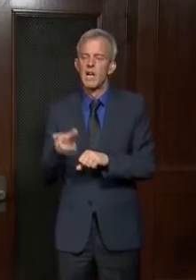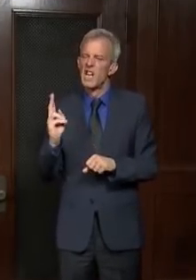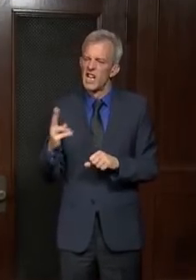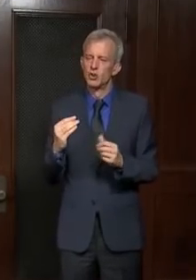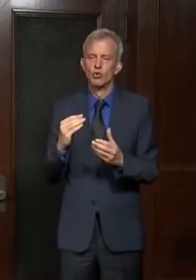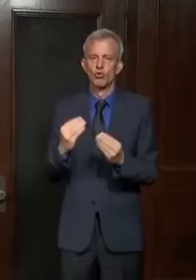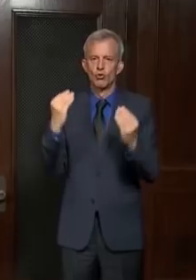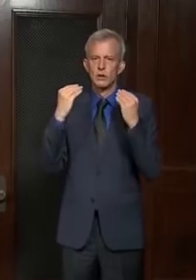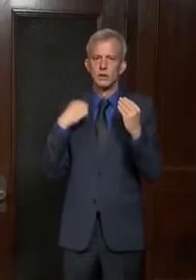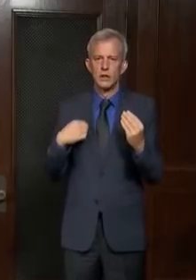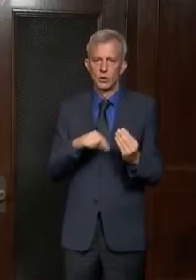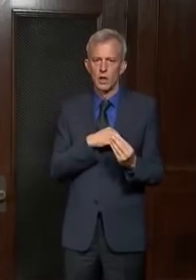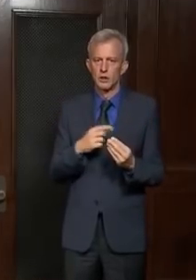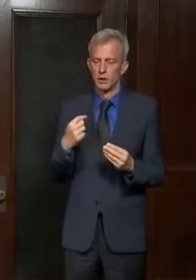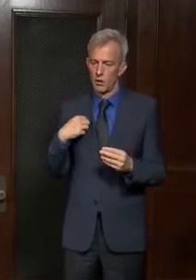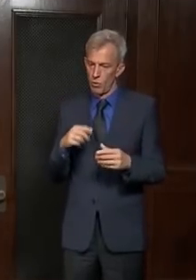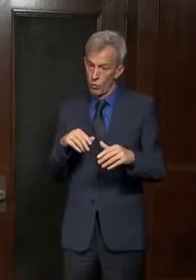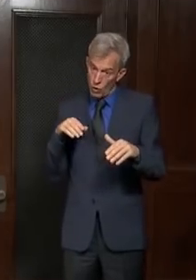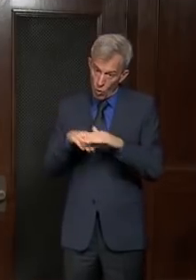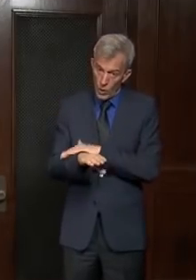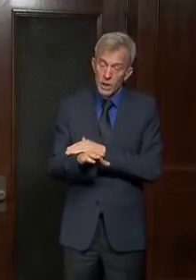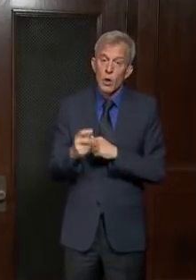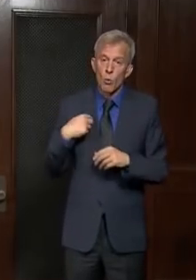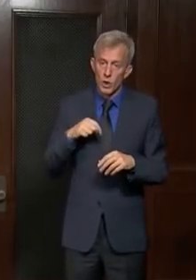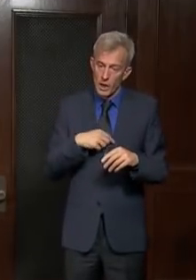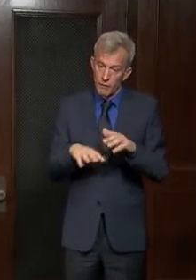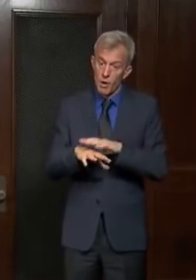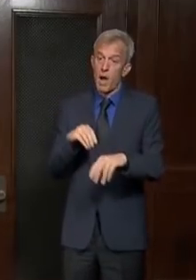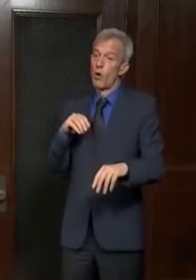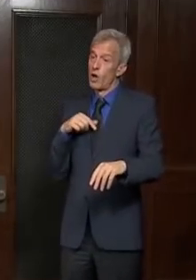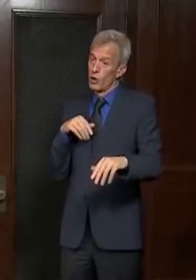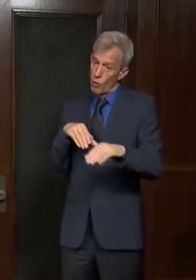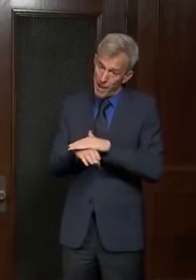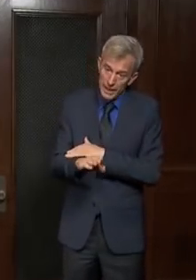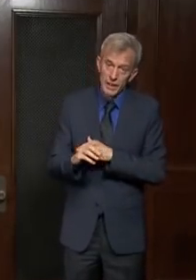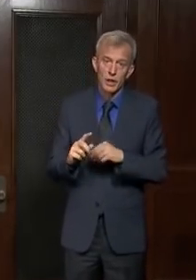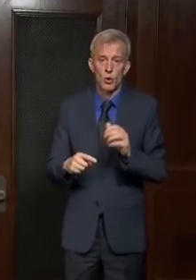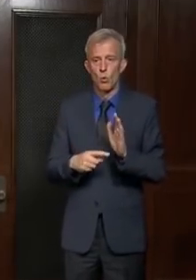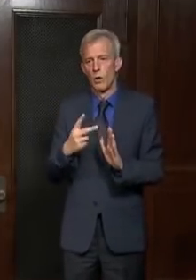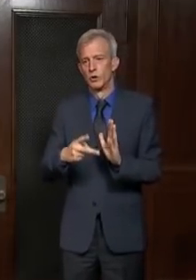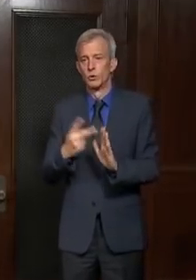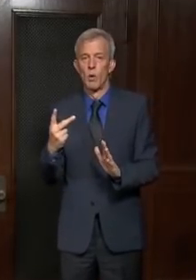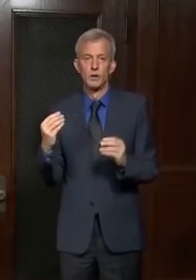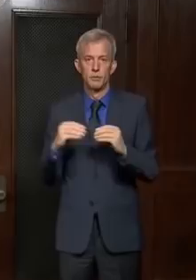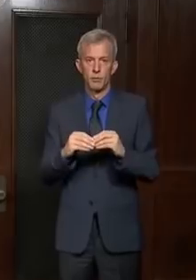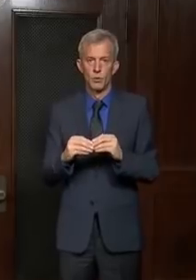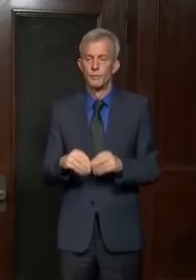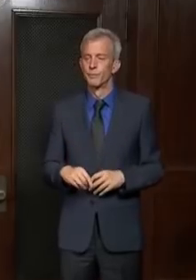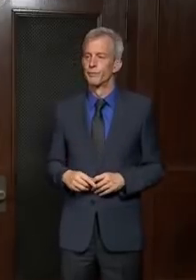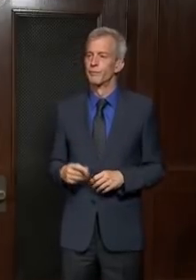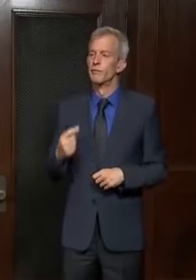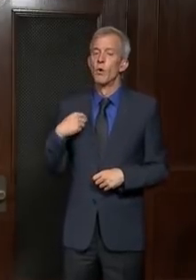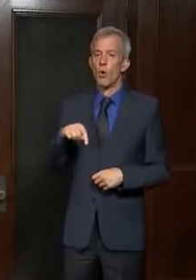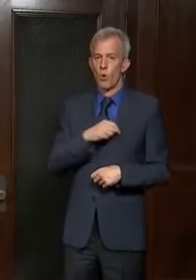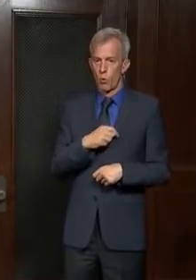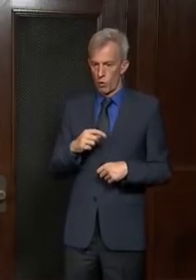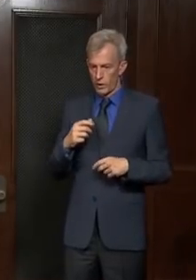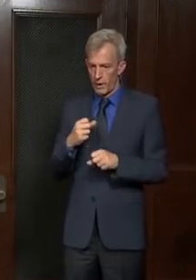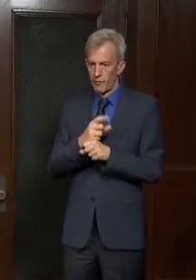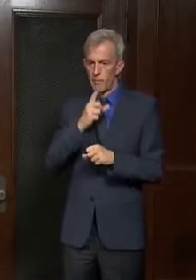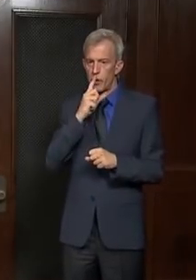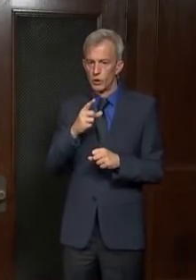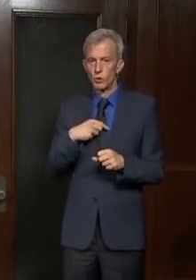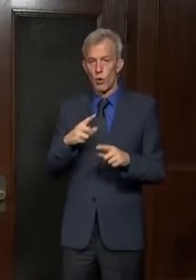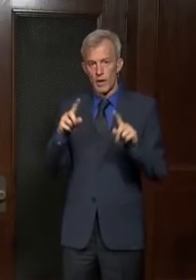back in once or 2 times more. We know that places with robust testing and tracking and tracing facilities have